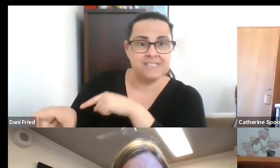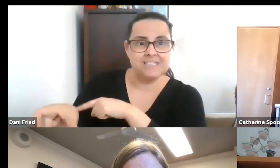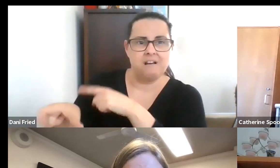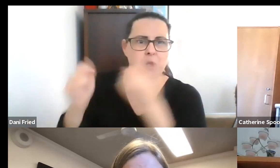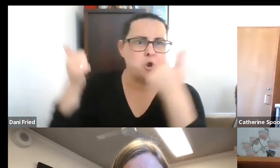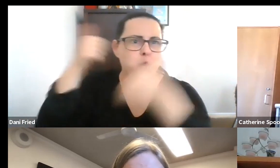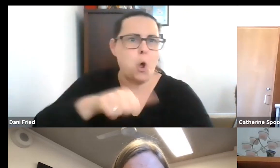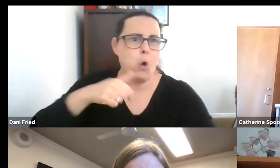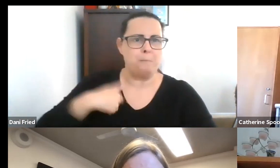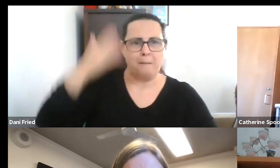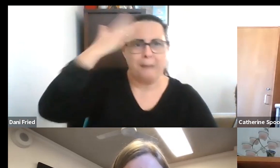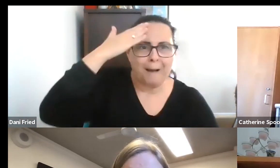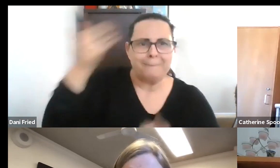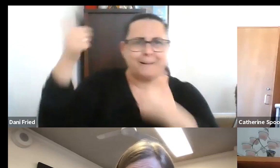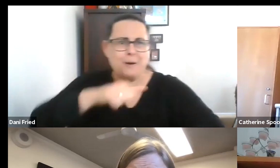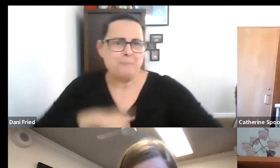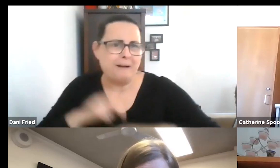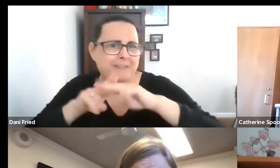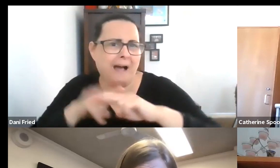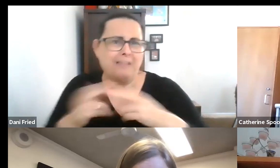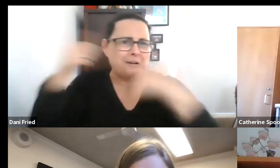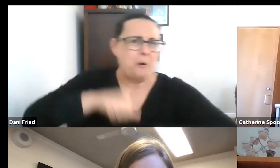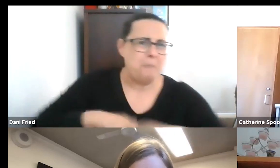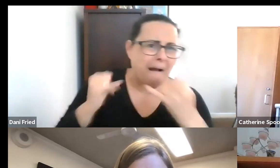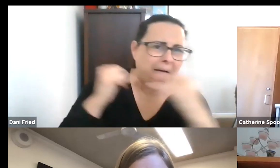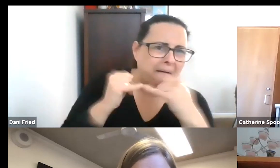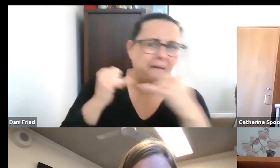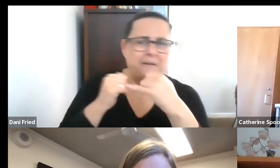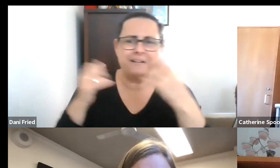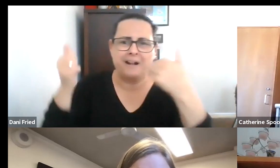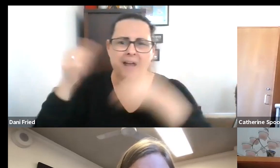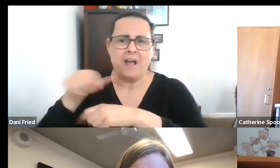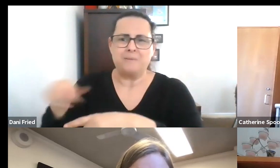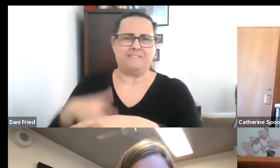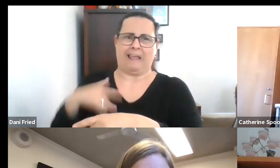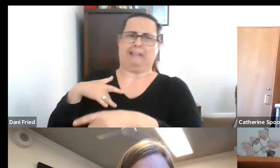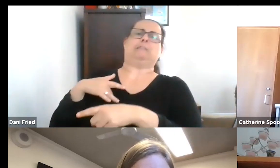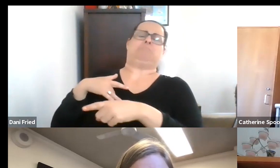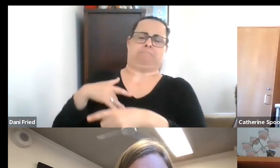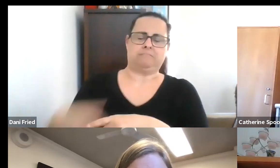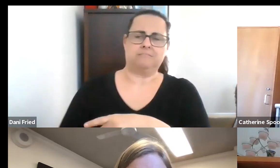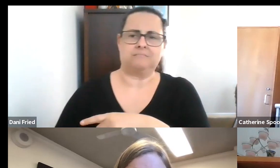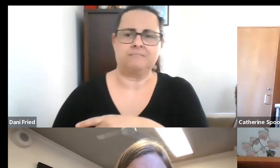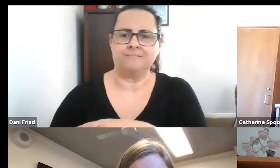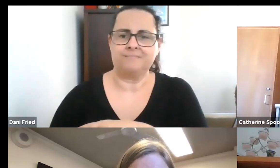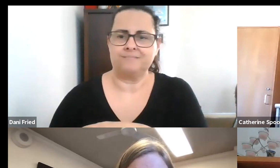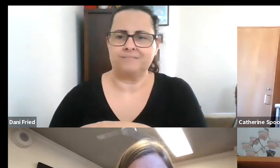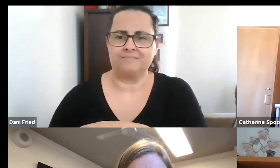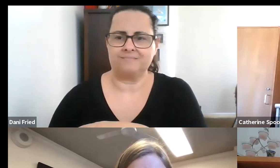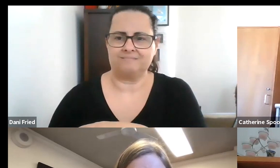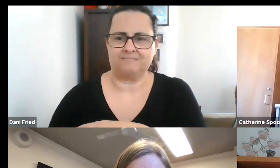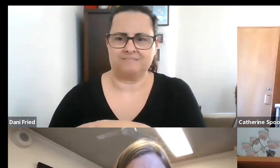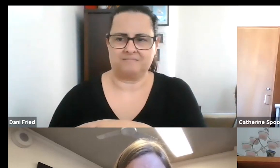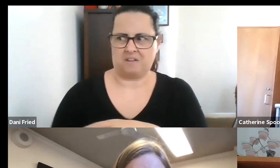knows you, your mum, your dad, your uncle. And so there sometimes can be even more